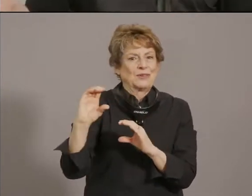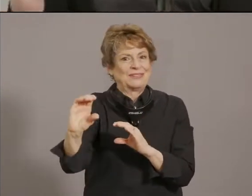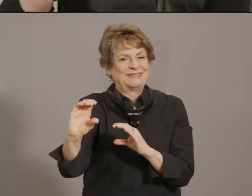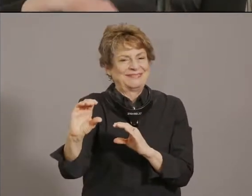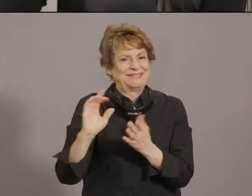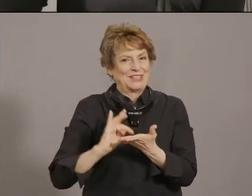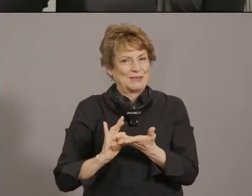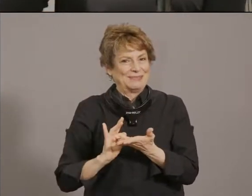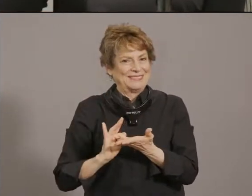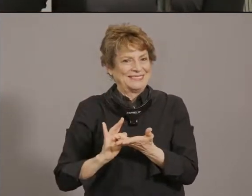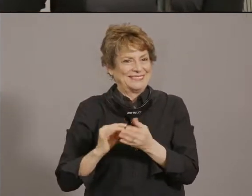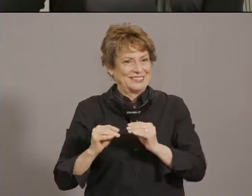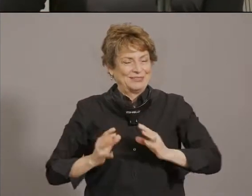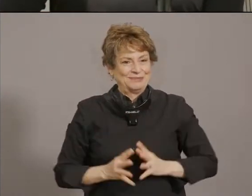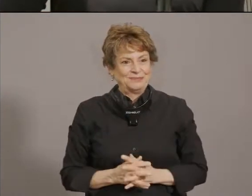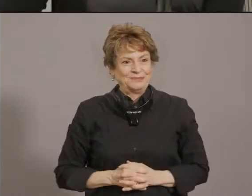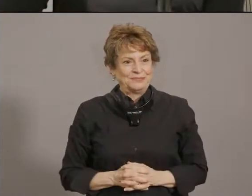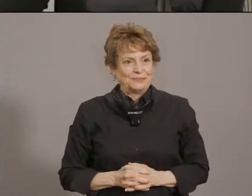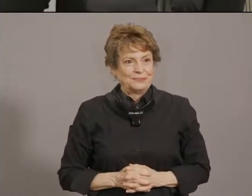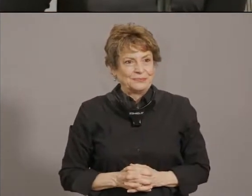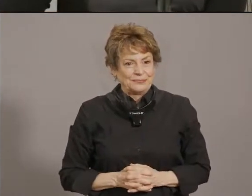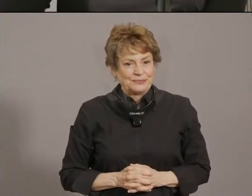This is the doses allocated